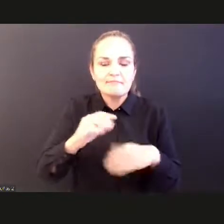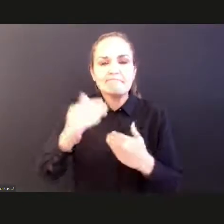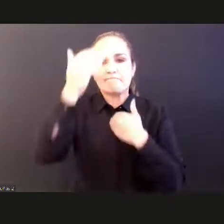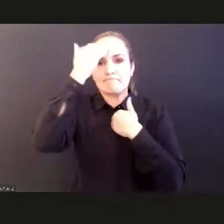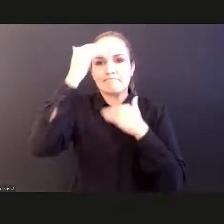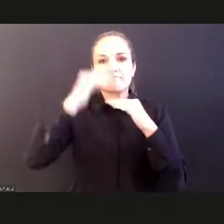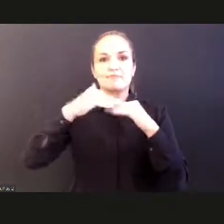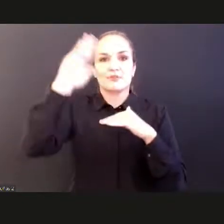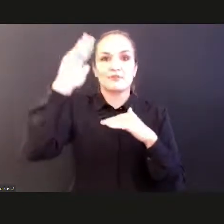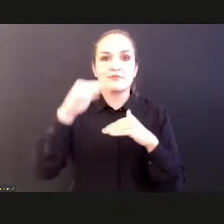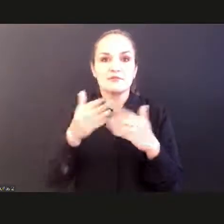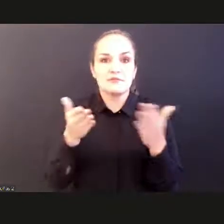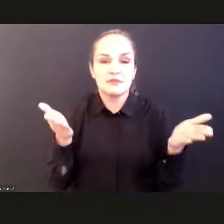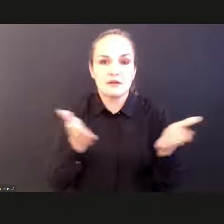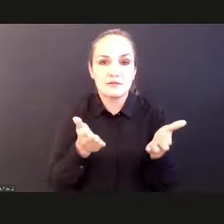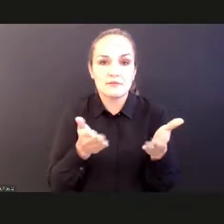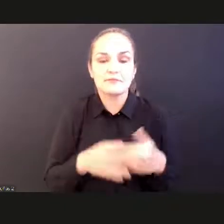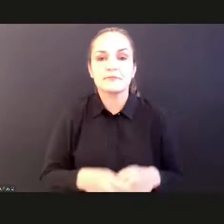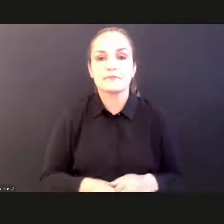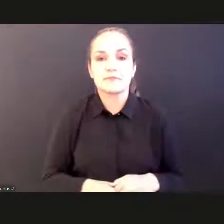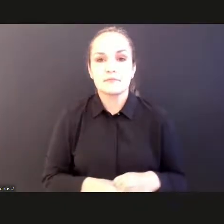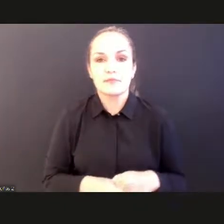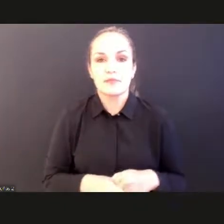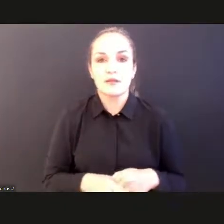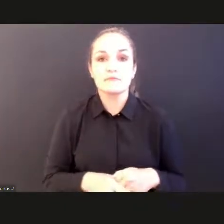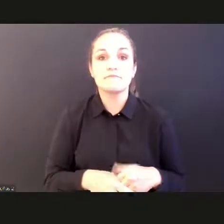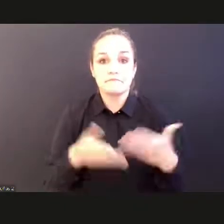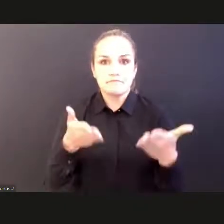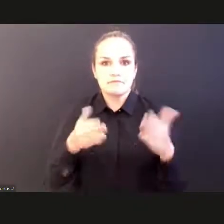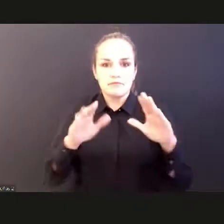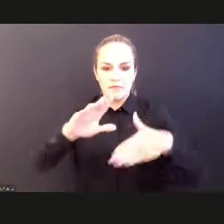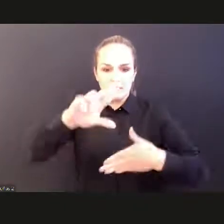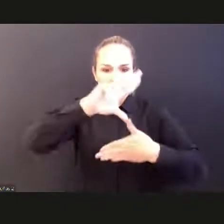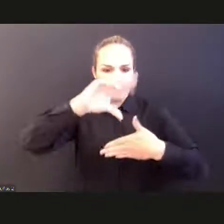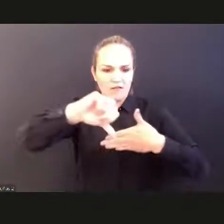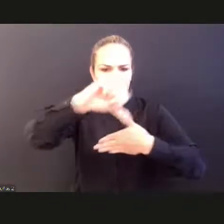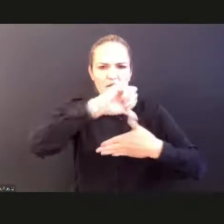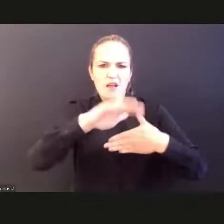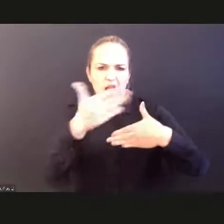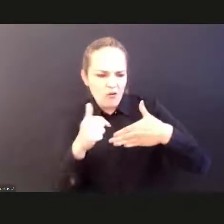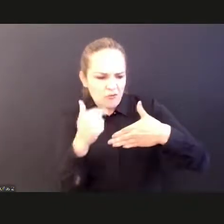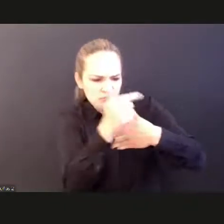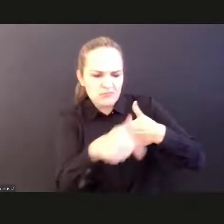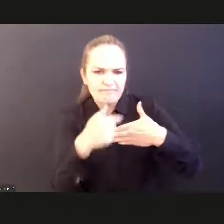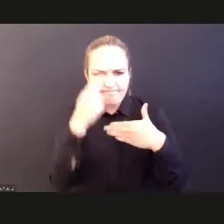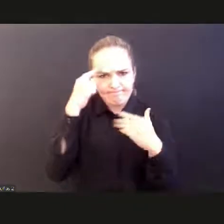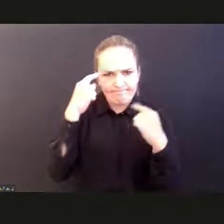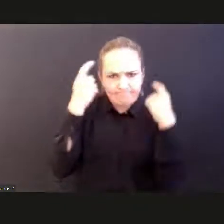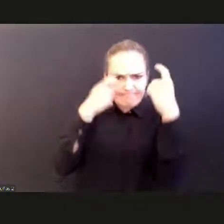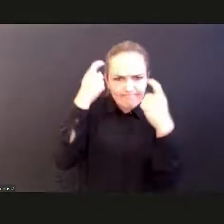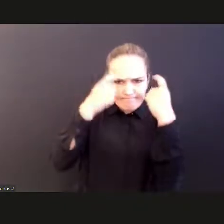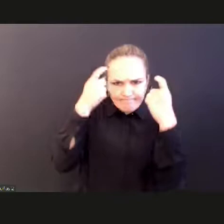regional digital agenda acquires strategic importance